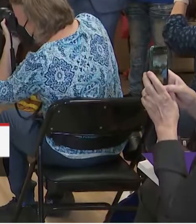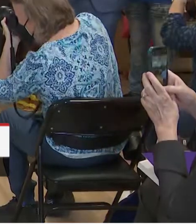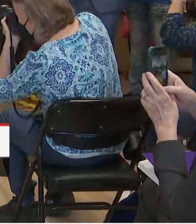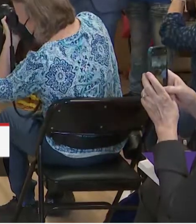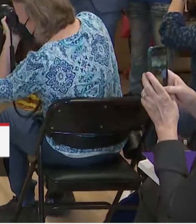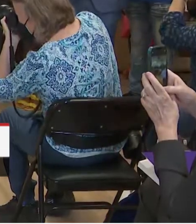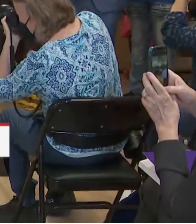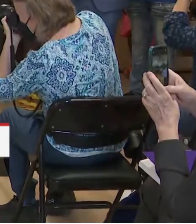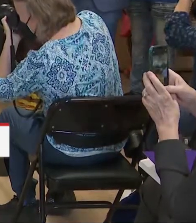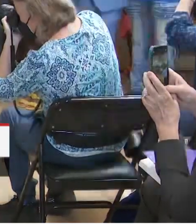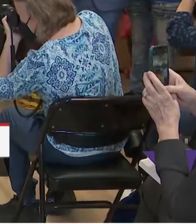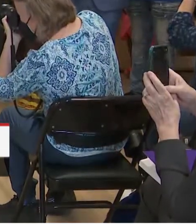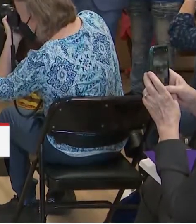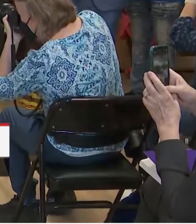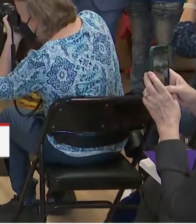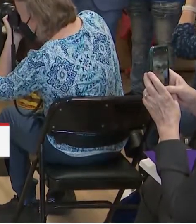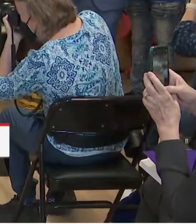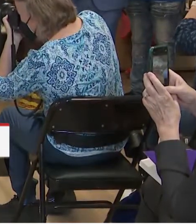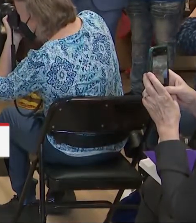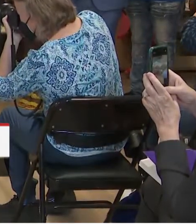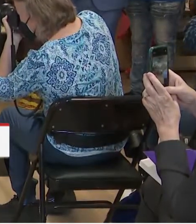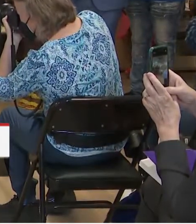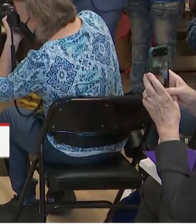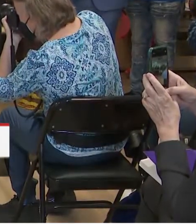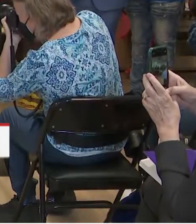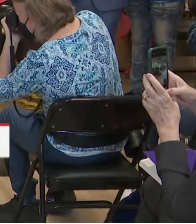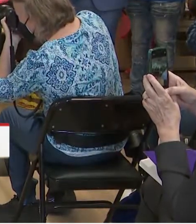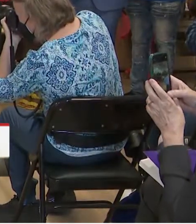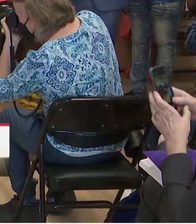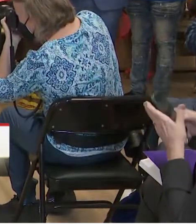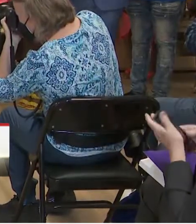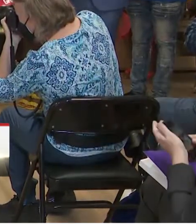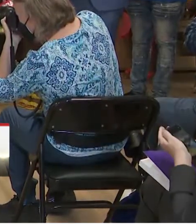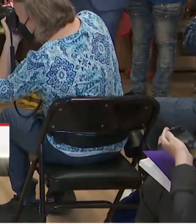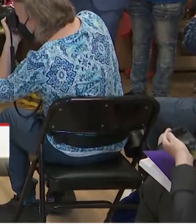Everybody look to the front. 1, 2, 3.